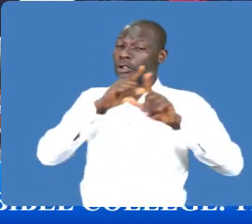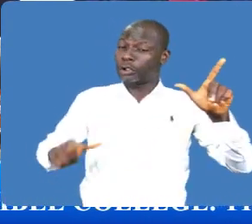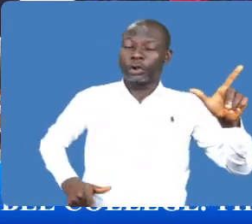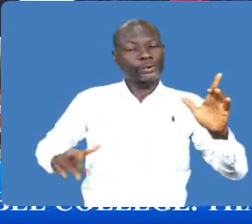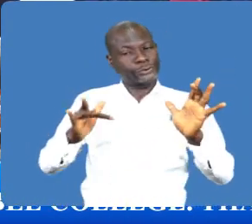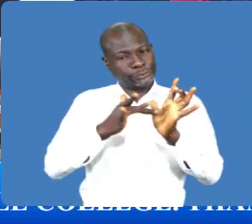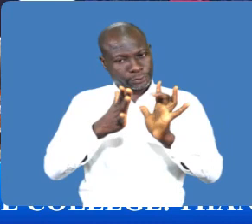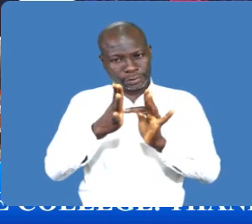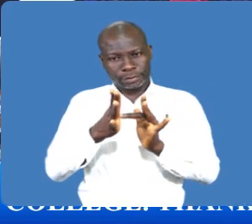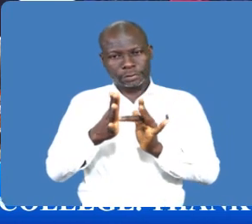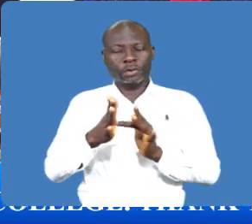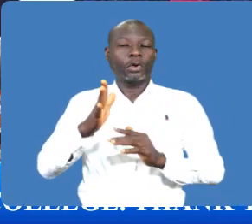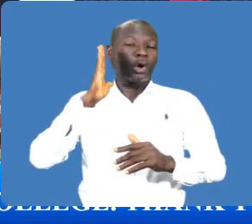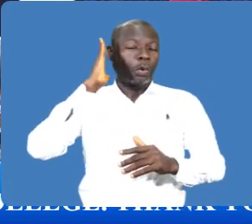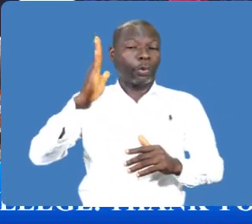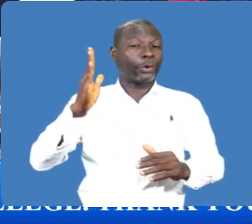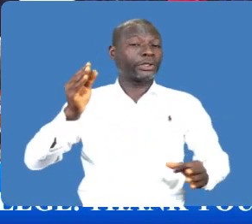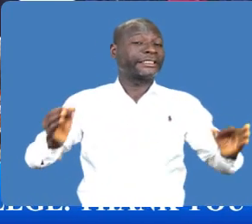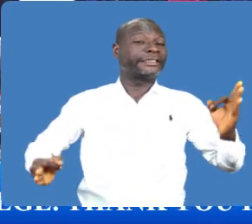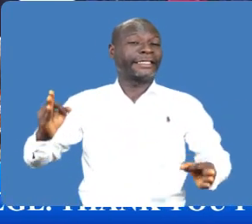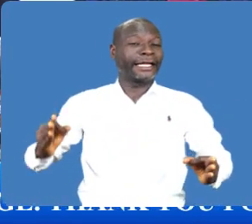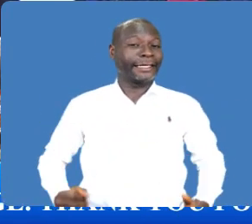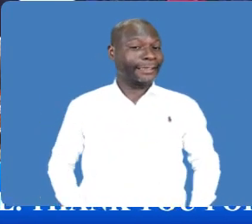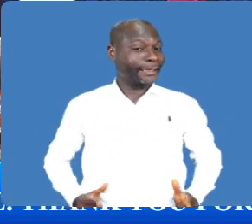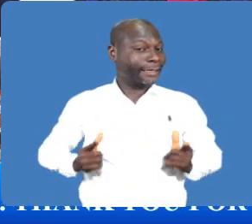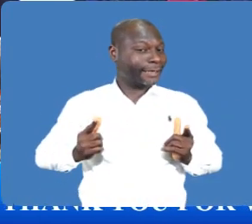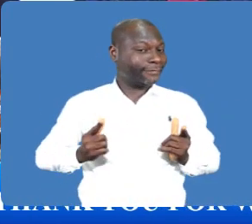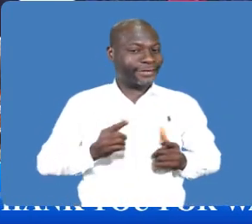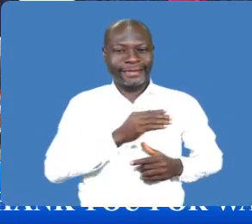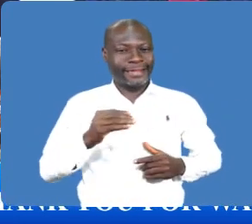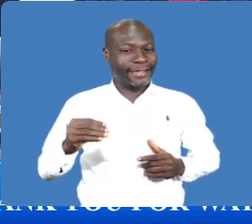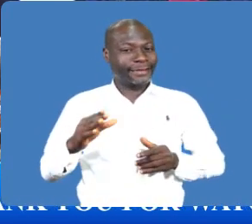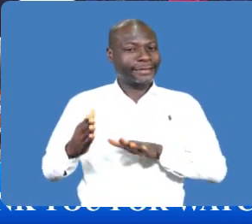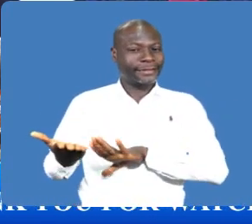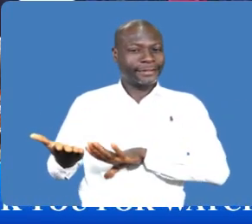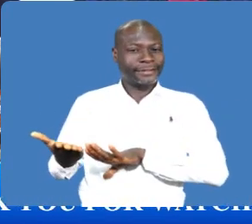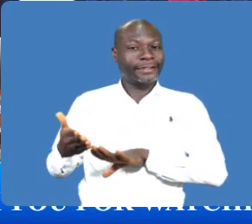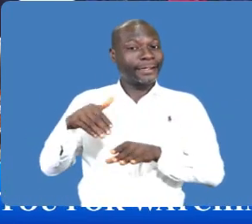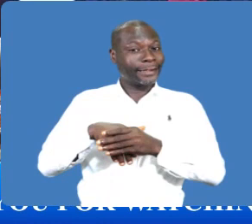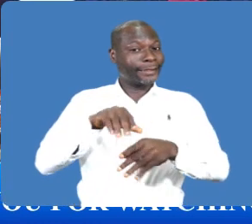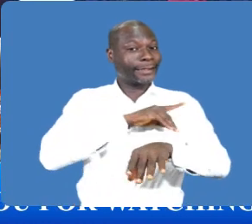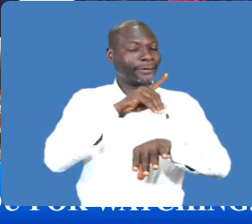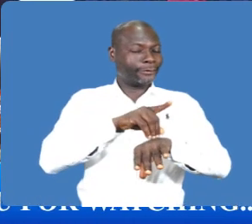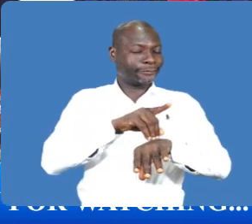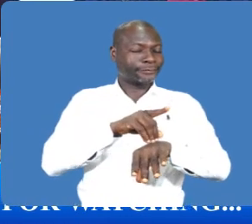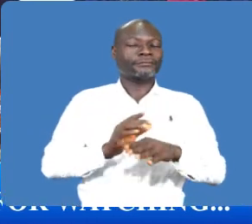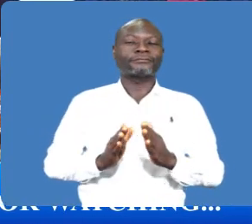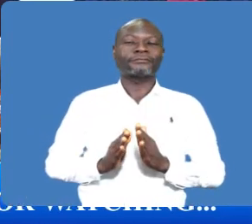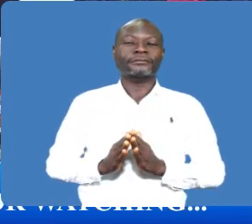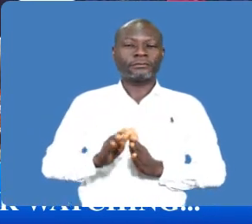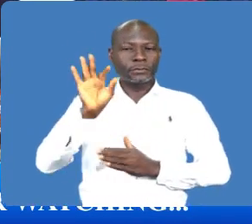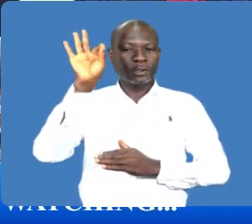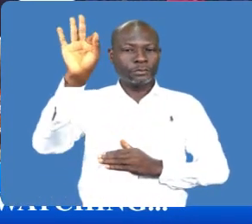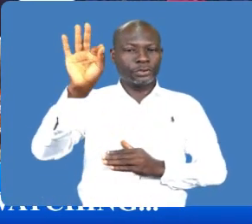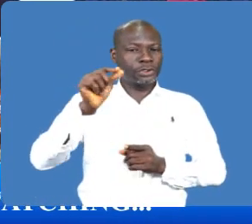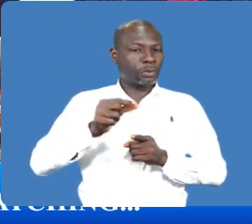Christ, who will judge the living and the dead at his appearance and his kingdom.